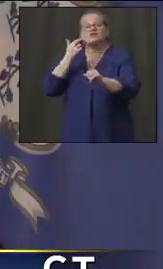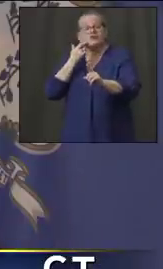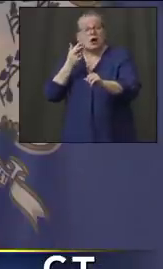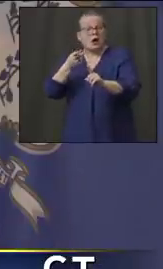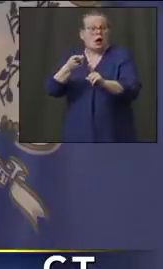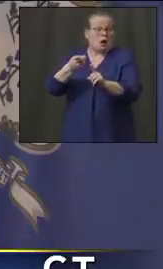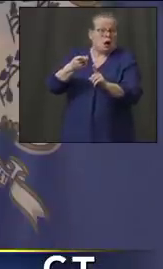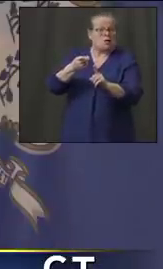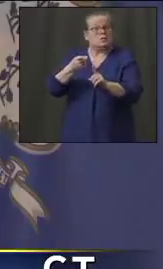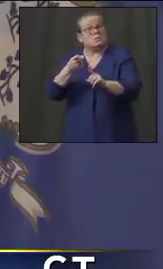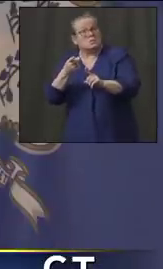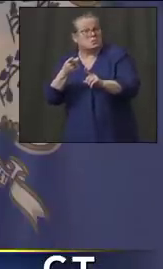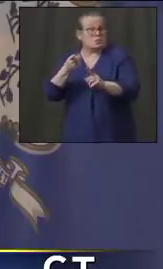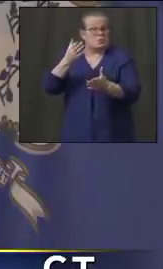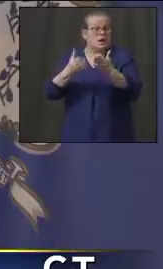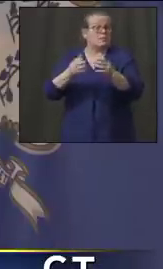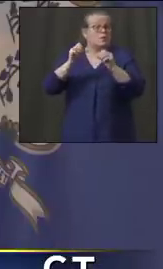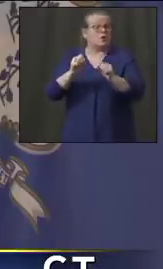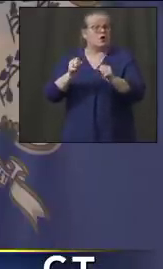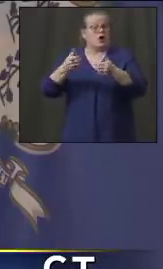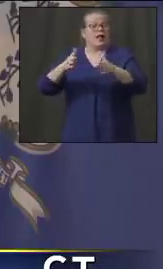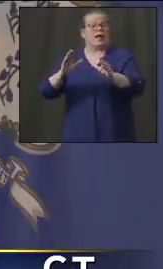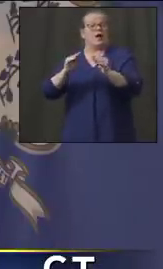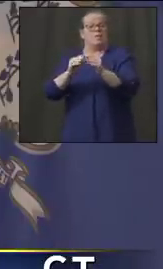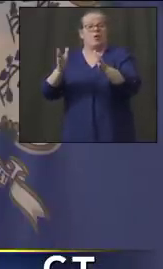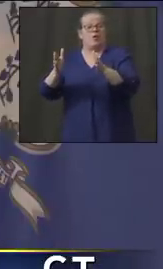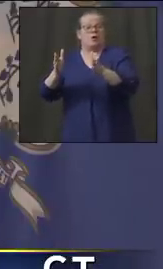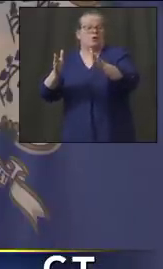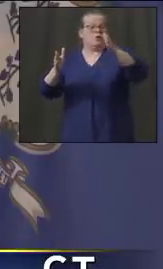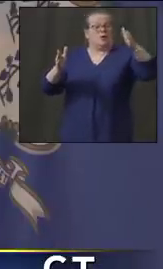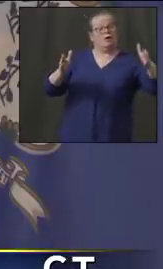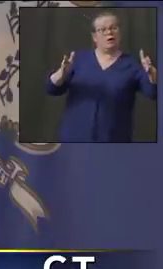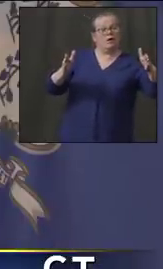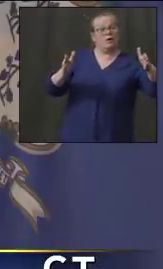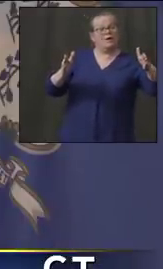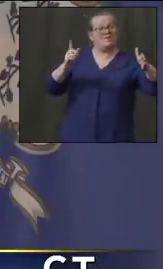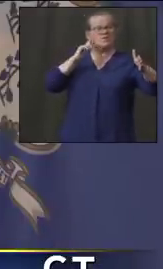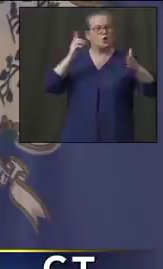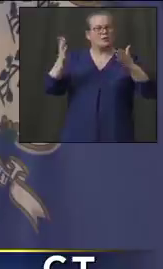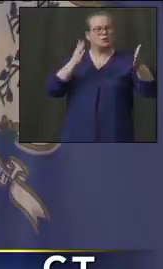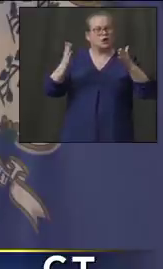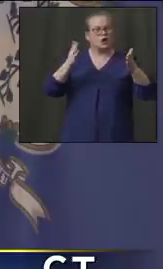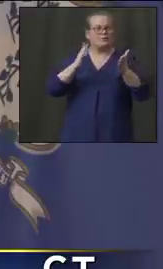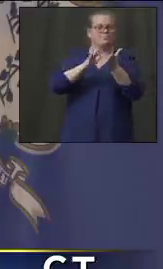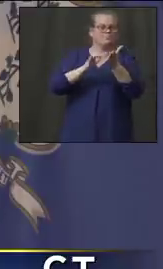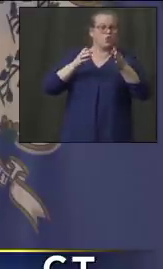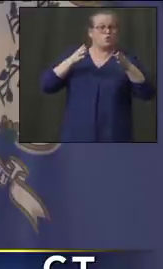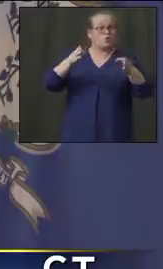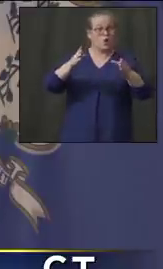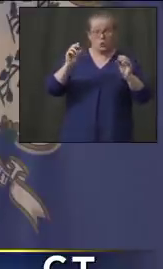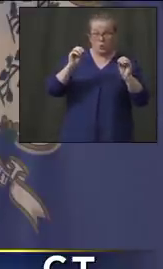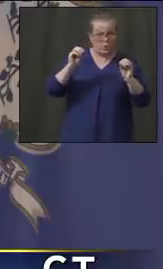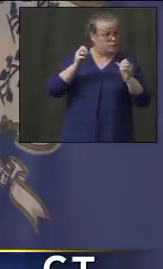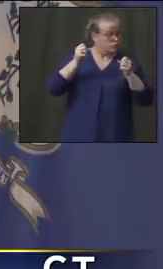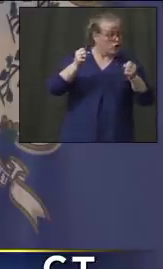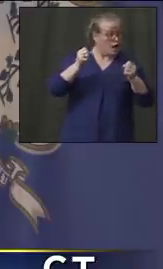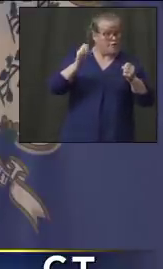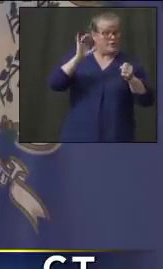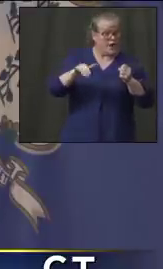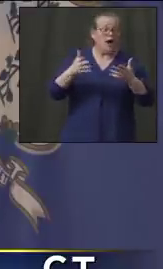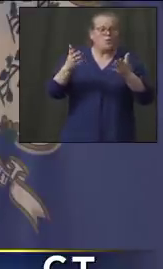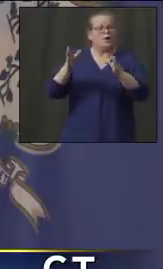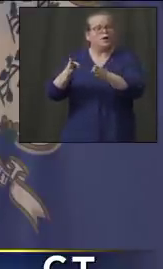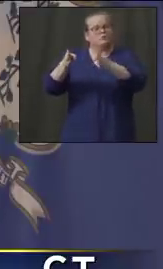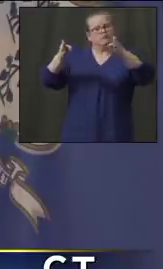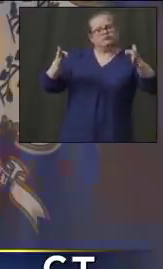outdoors and give those restaurants a little more room to serve and give more social distancing. I think it'd be great for some of our towns, too. And